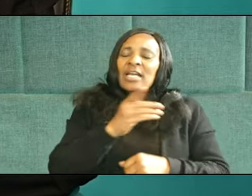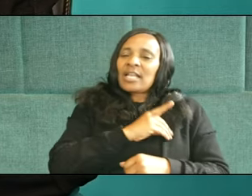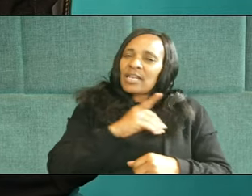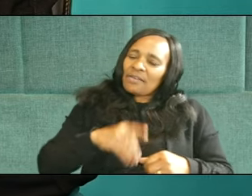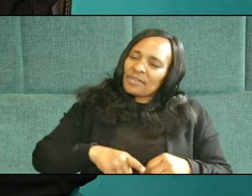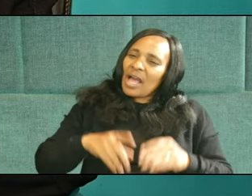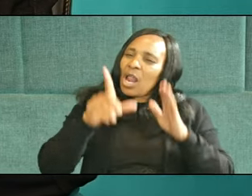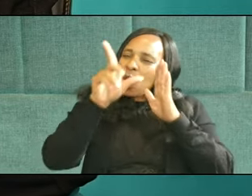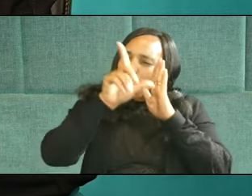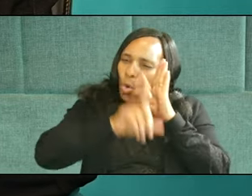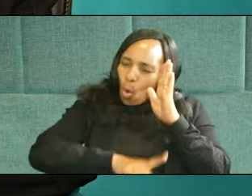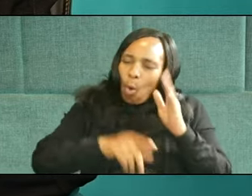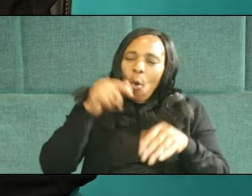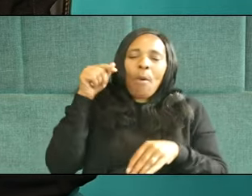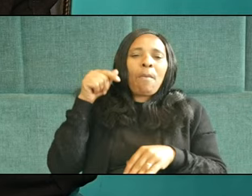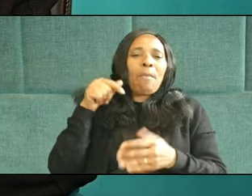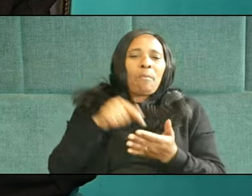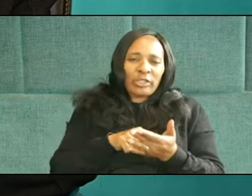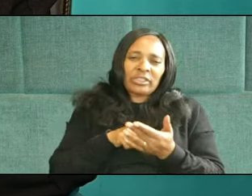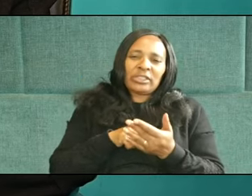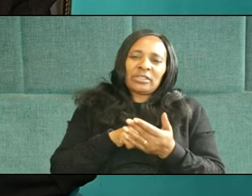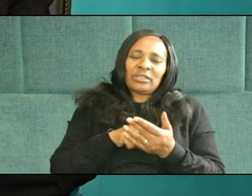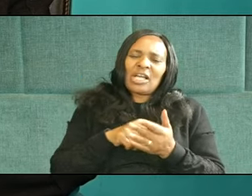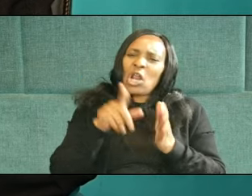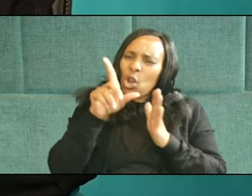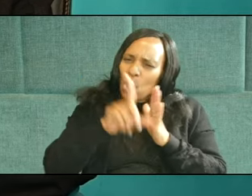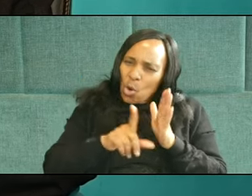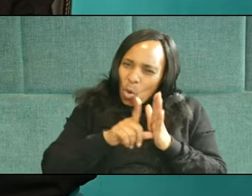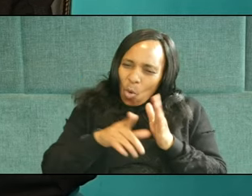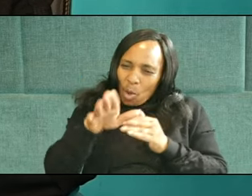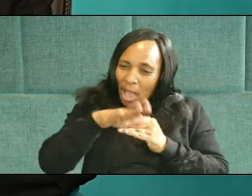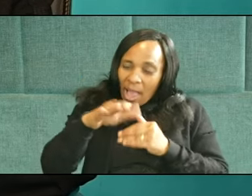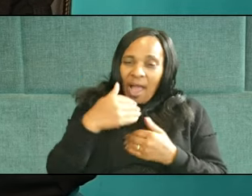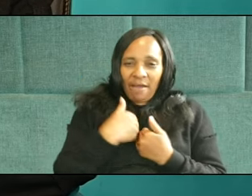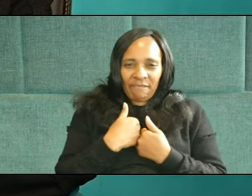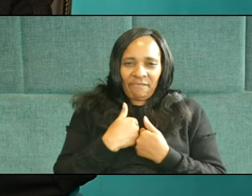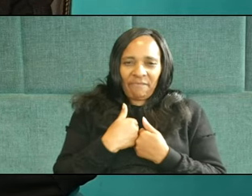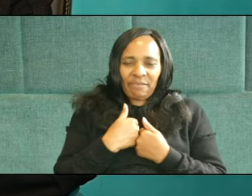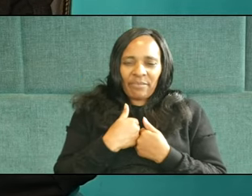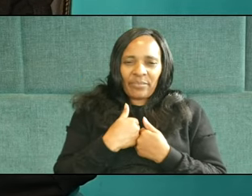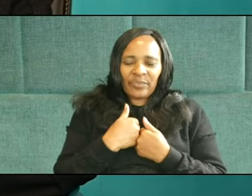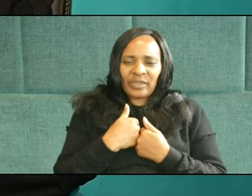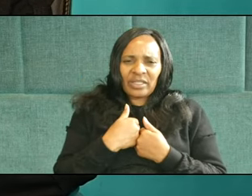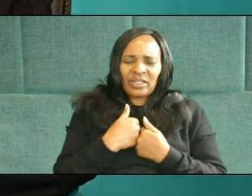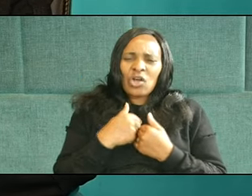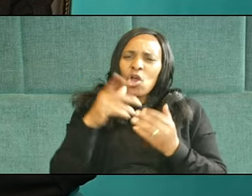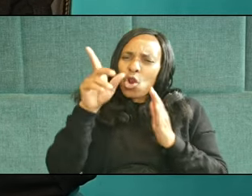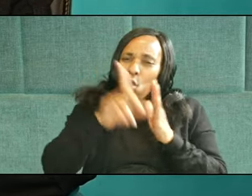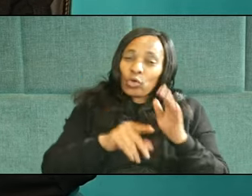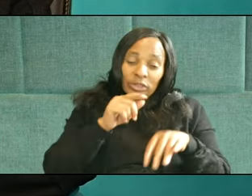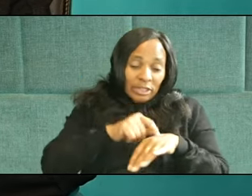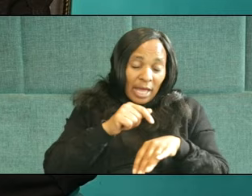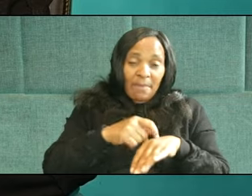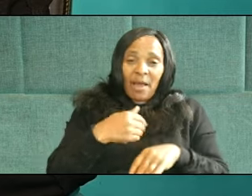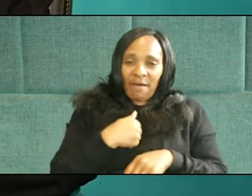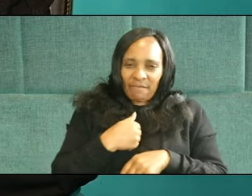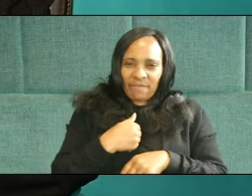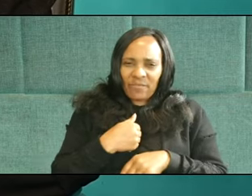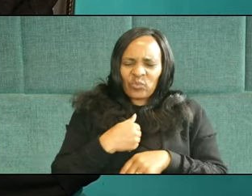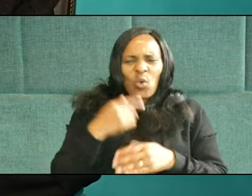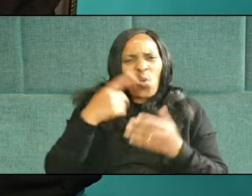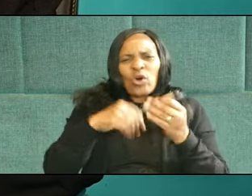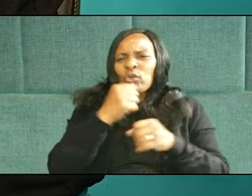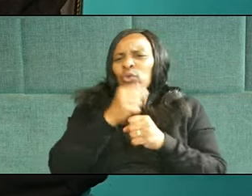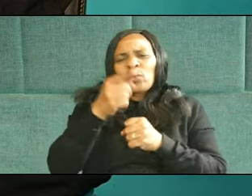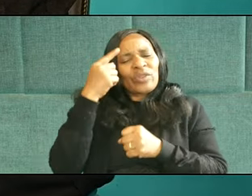point in his life, right? Everyone goes through low moments once in a while. But how do you think we should behave when you are